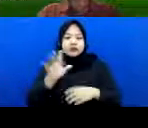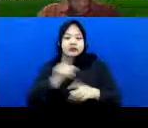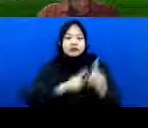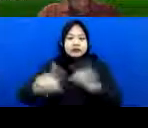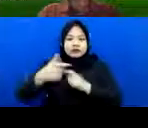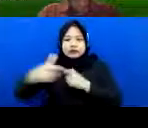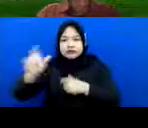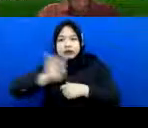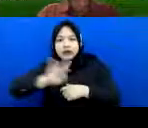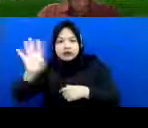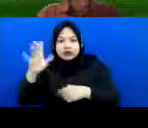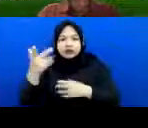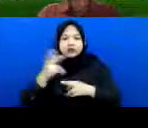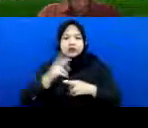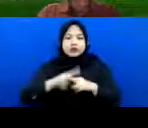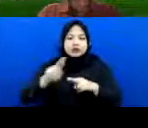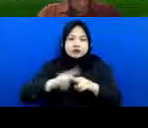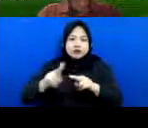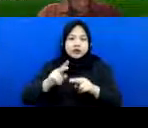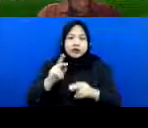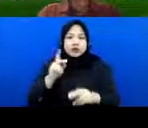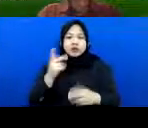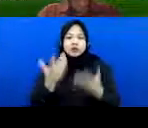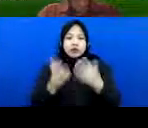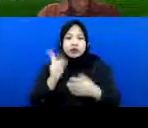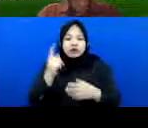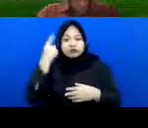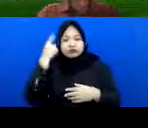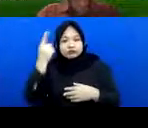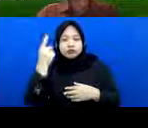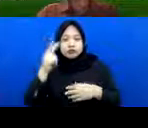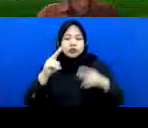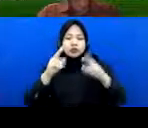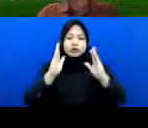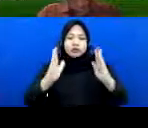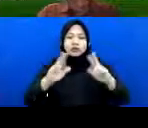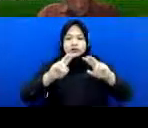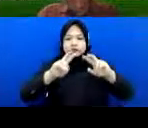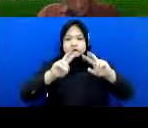procedure of course or course of treatment, if any, throughout the research period.